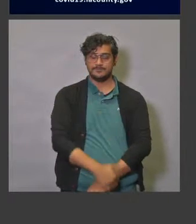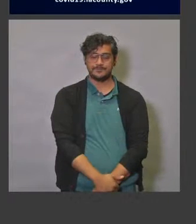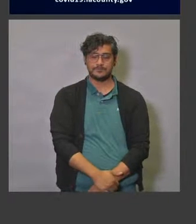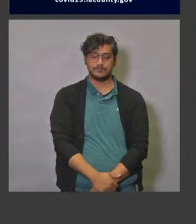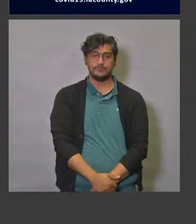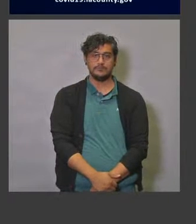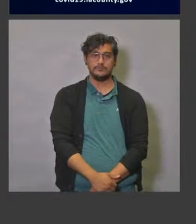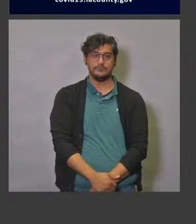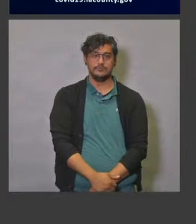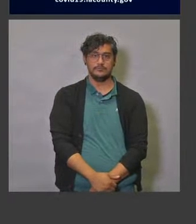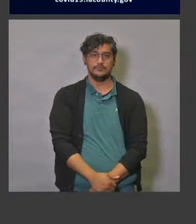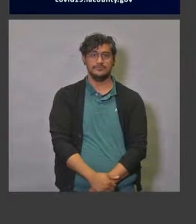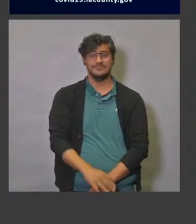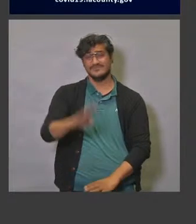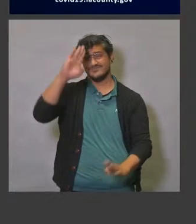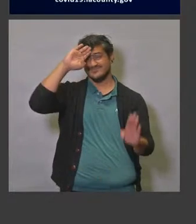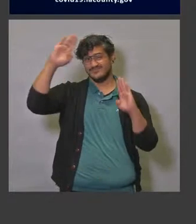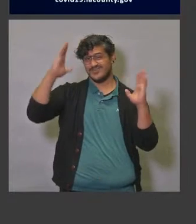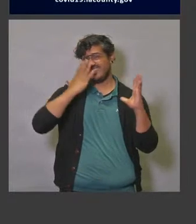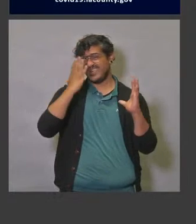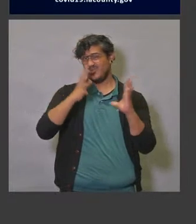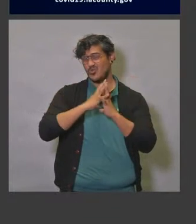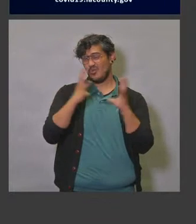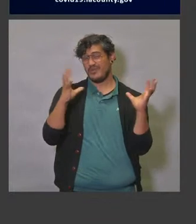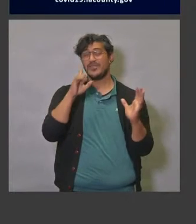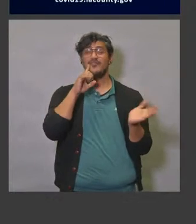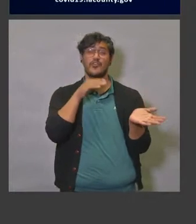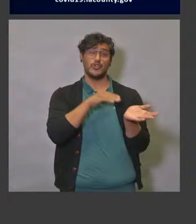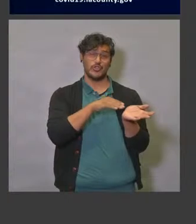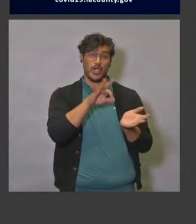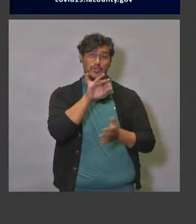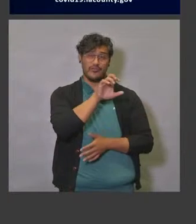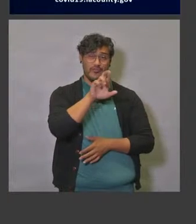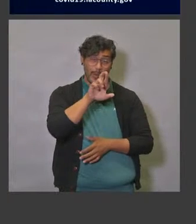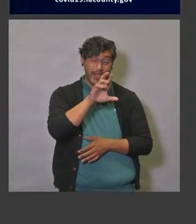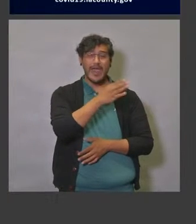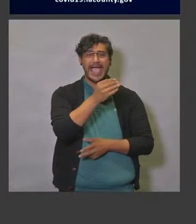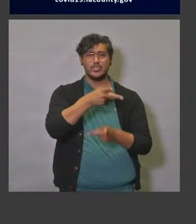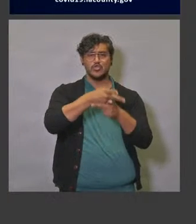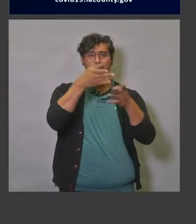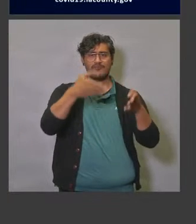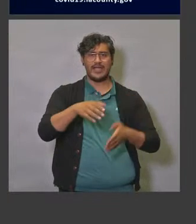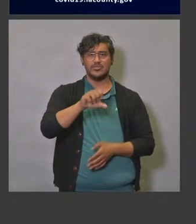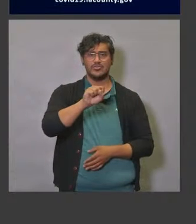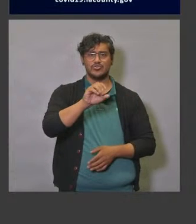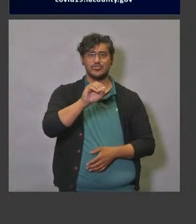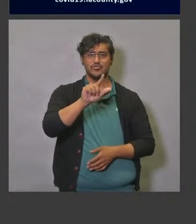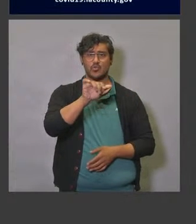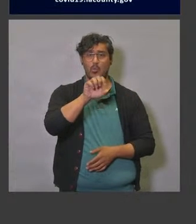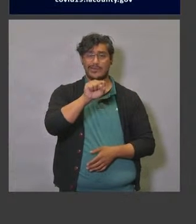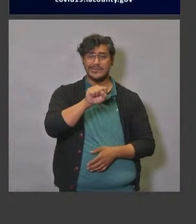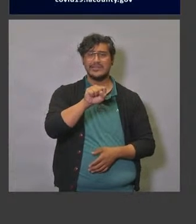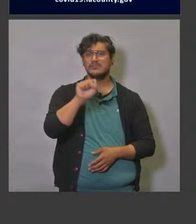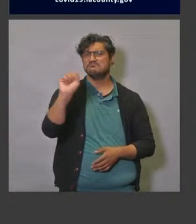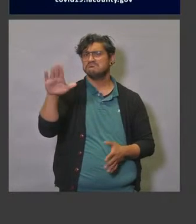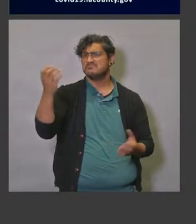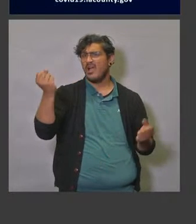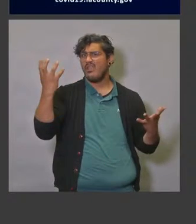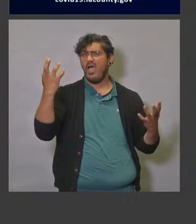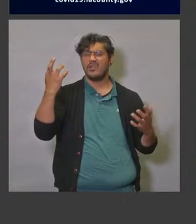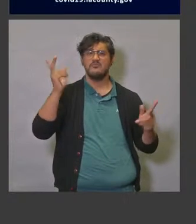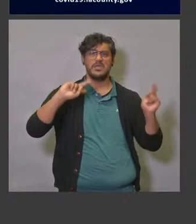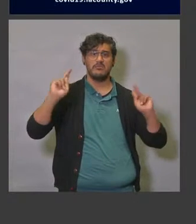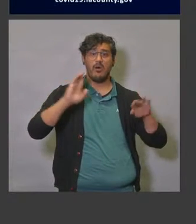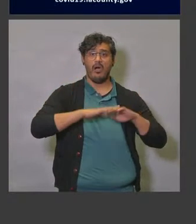ahead. Hi, thanks so much. This is for Dr. Ferrer and Supervisor Solis. A bunch of the reporters on this